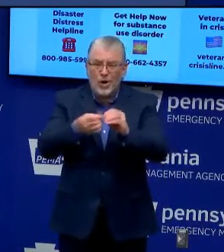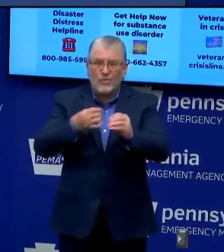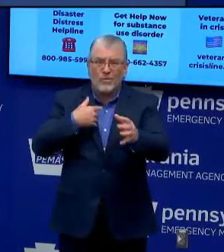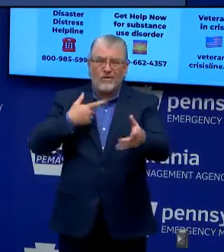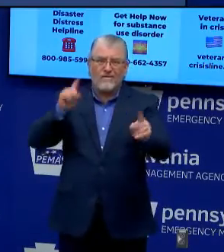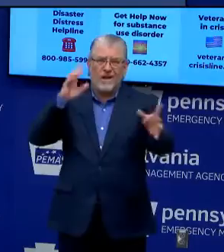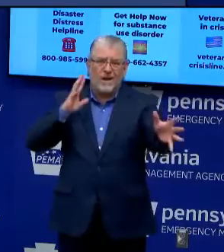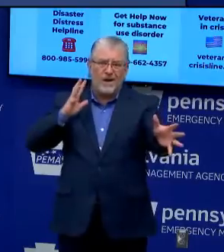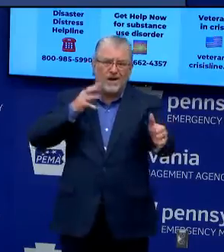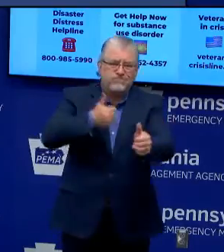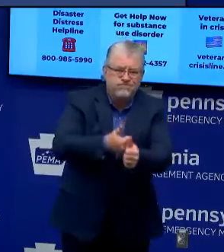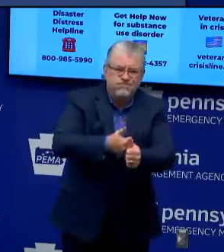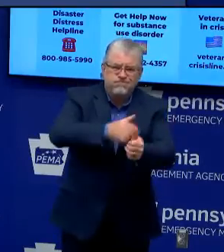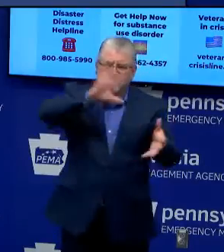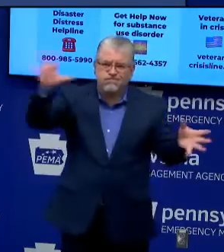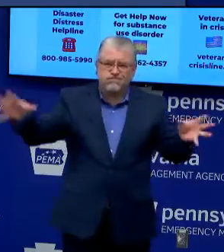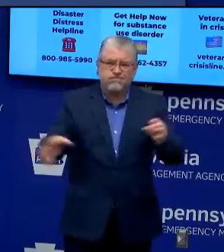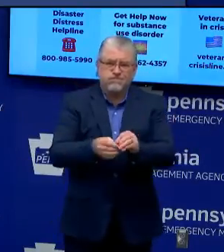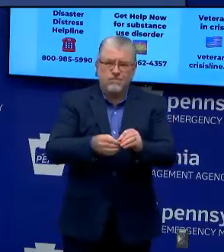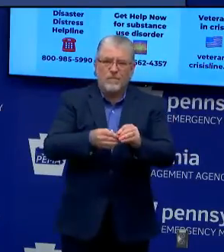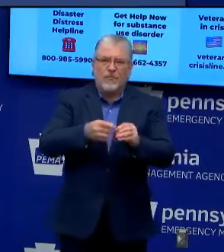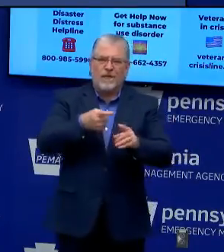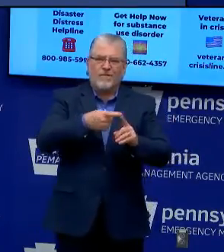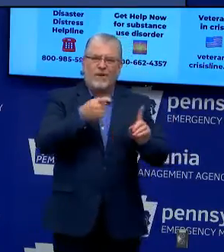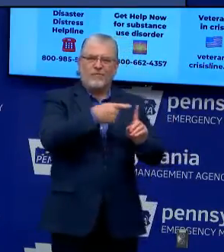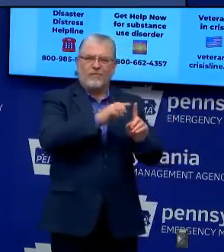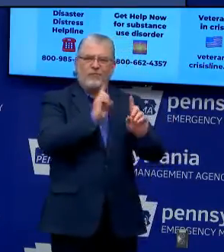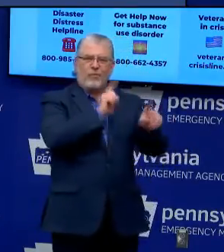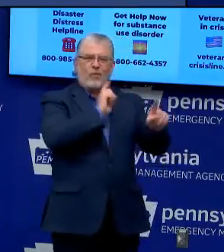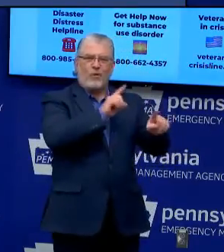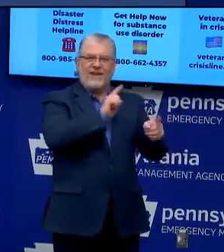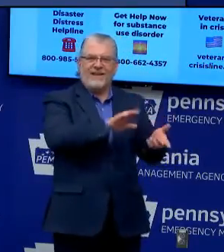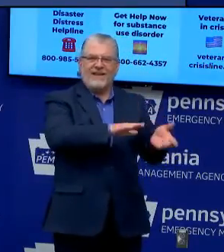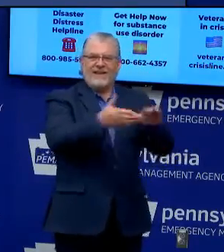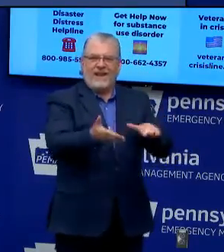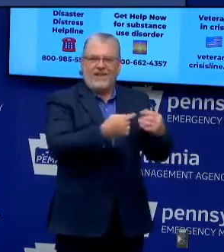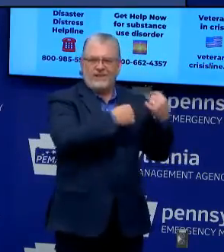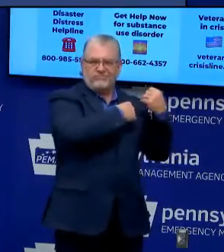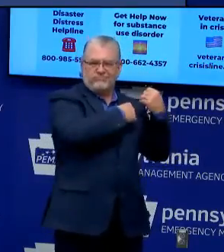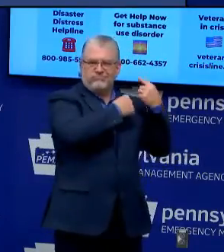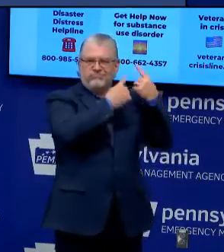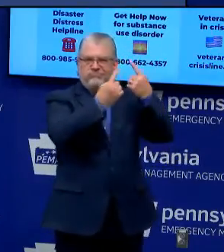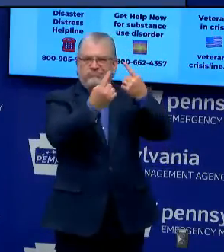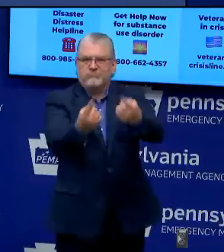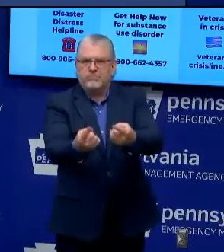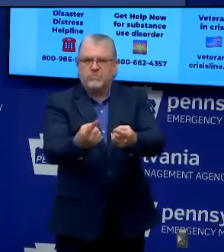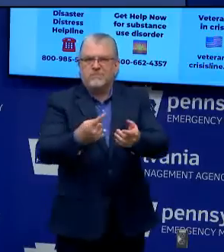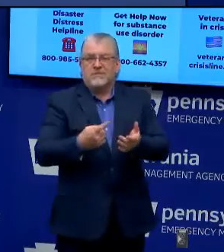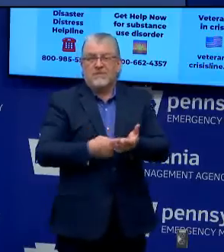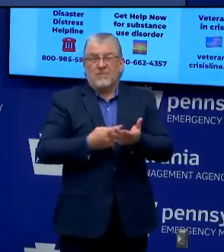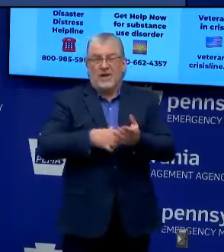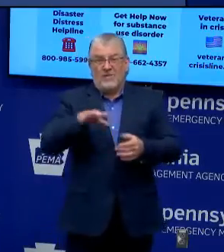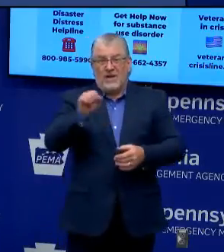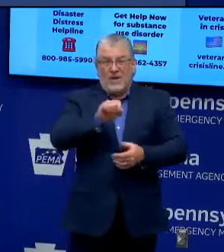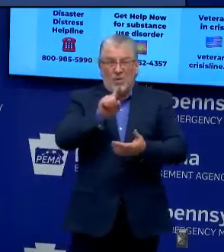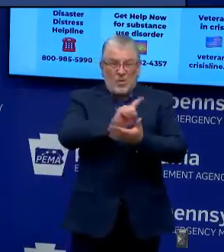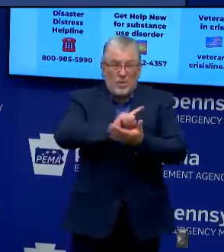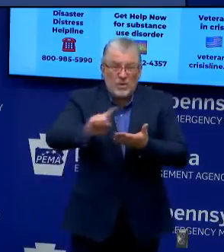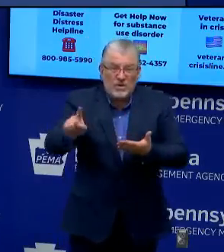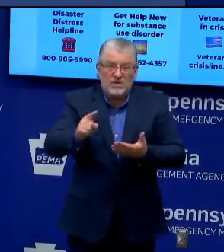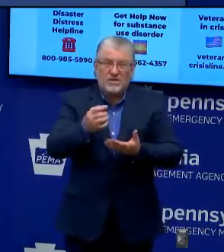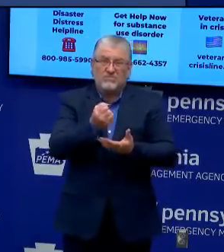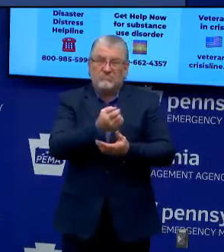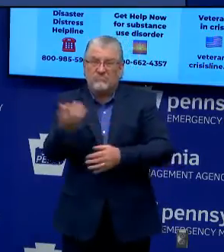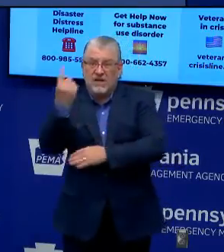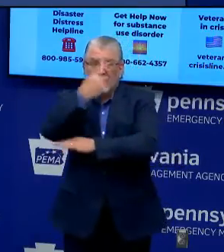in regards to reporting of cases of deaths that have taken days or a week or more to occur. So it is not 1